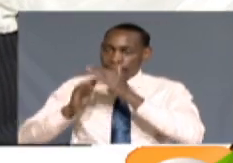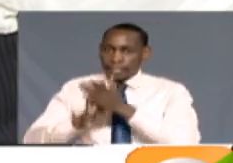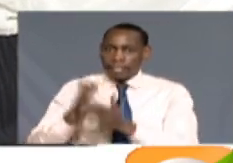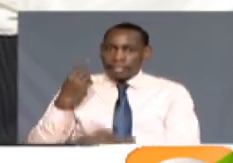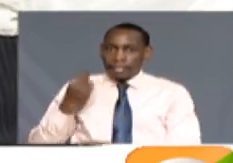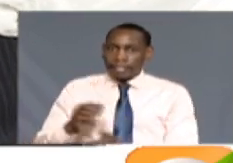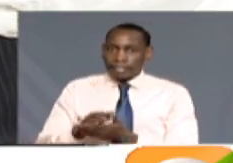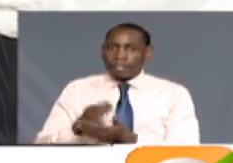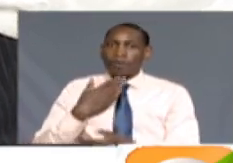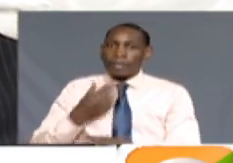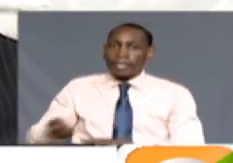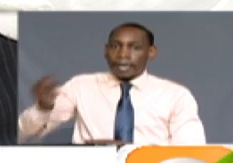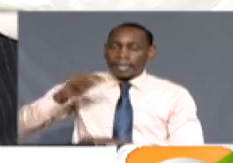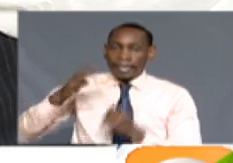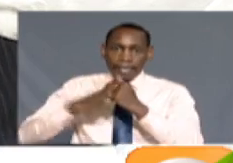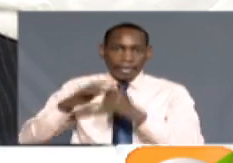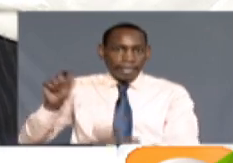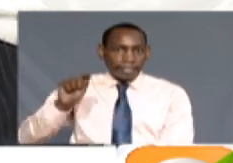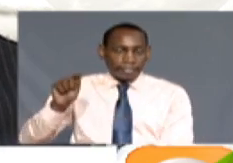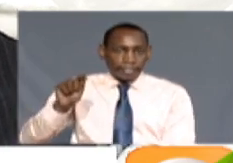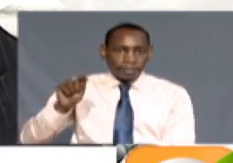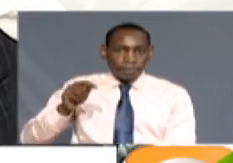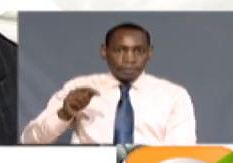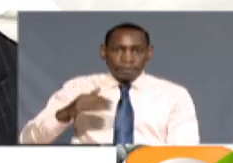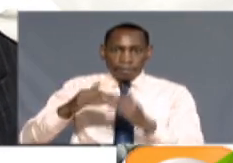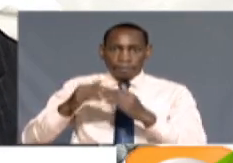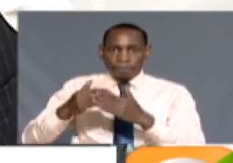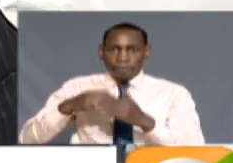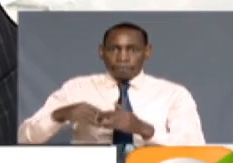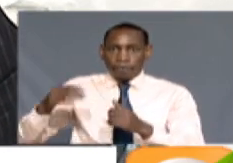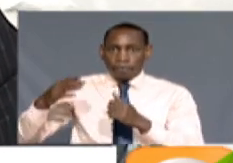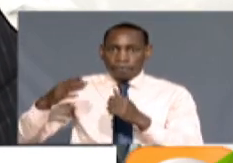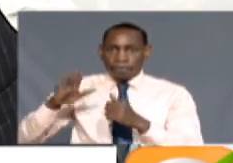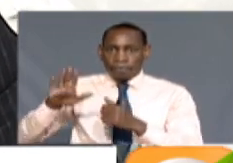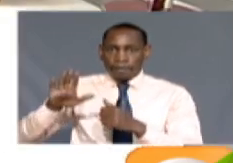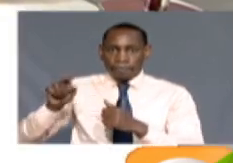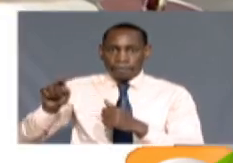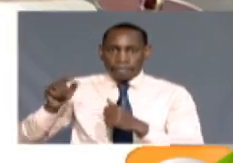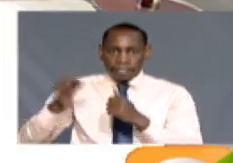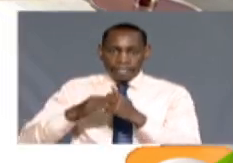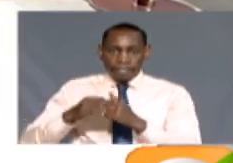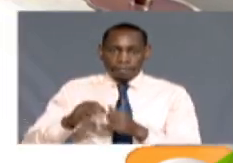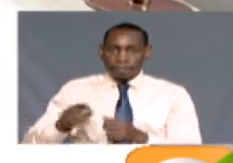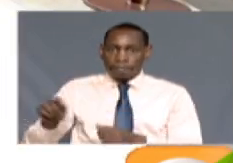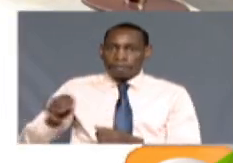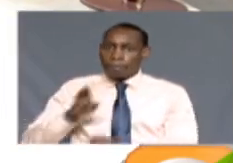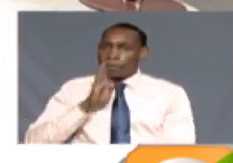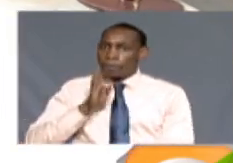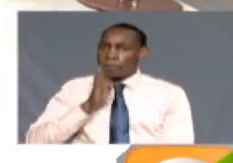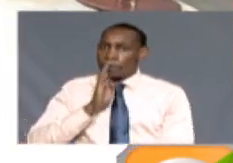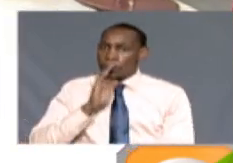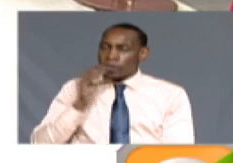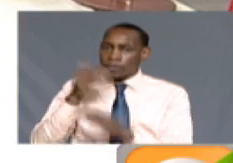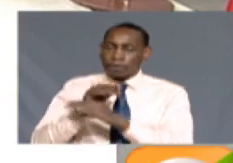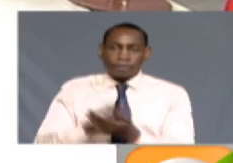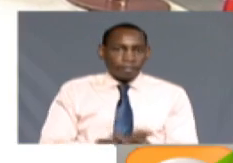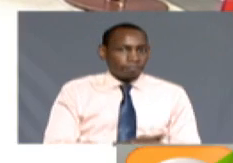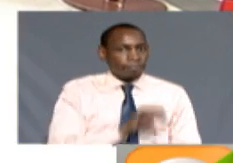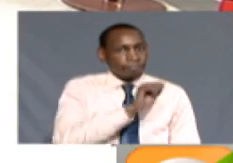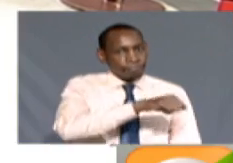raise it to 9 trillion from 5.8. Are we borrowing too much? Absolutely. Are we borrowing too much? It's too much. And